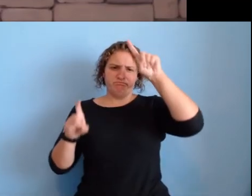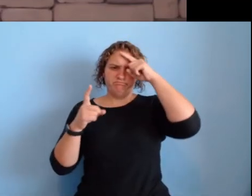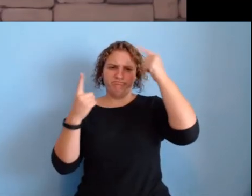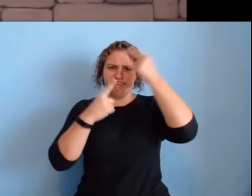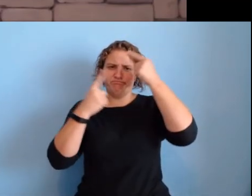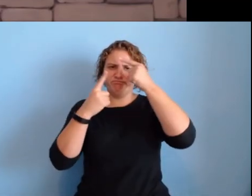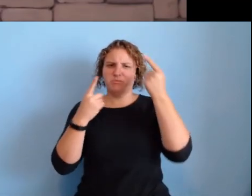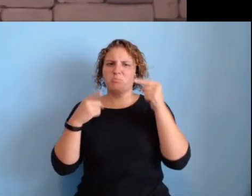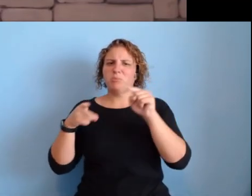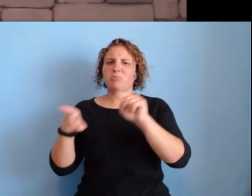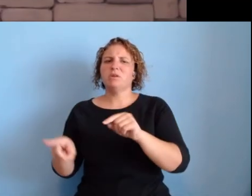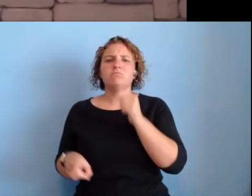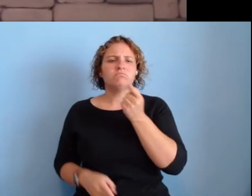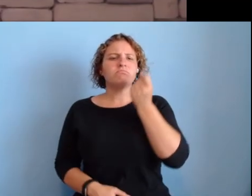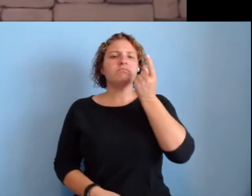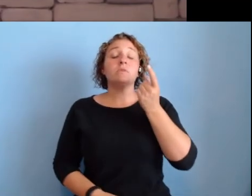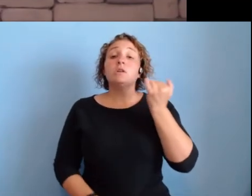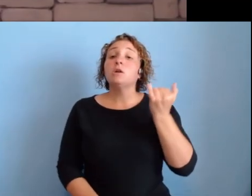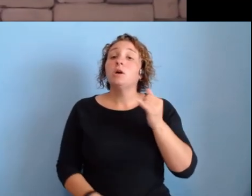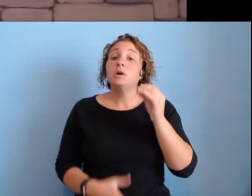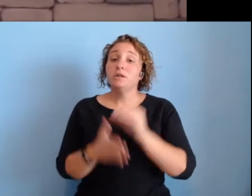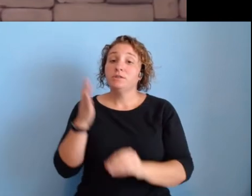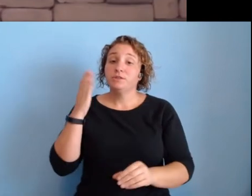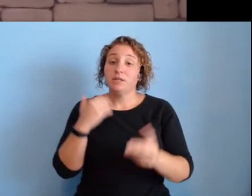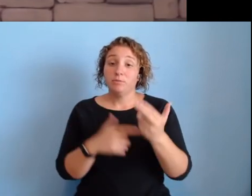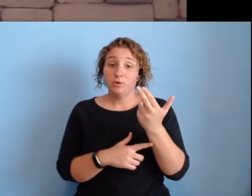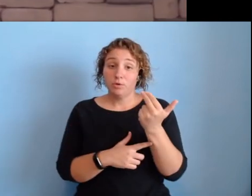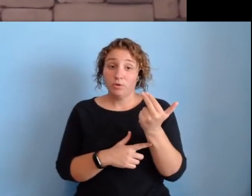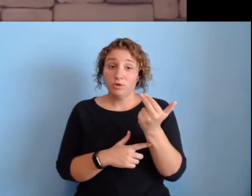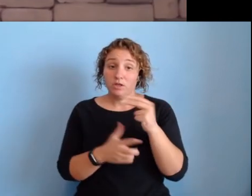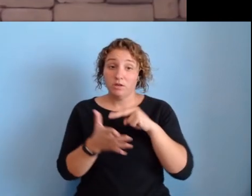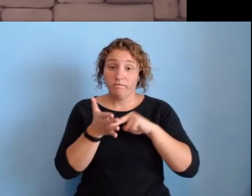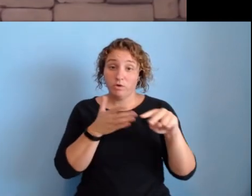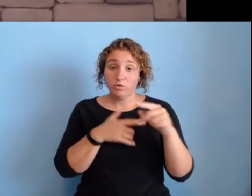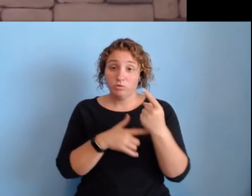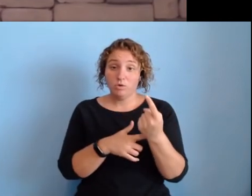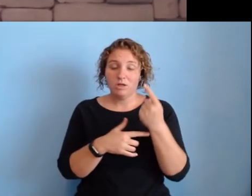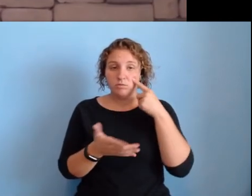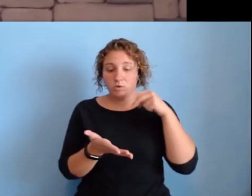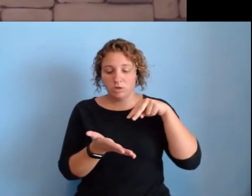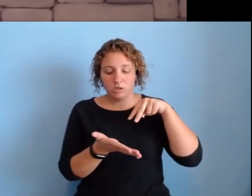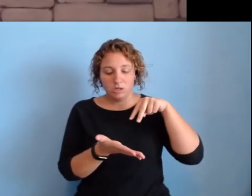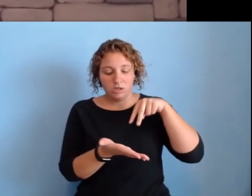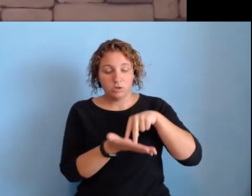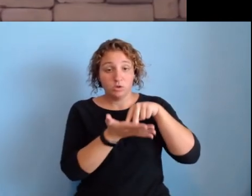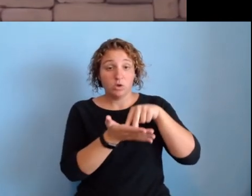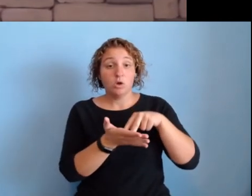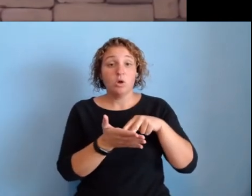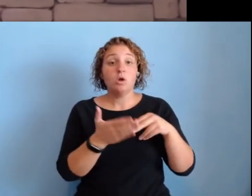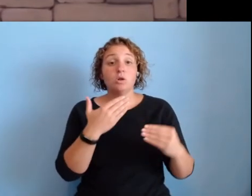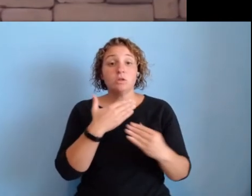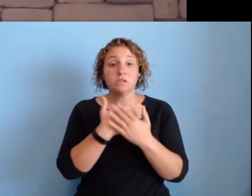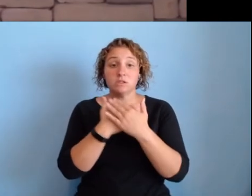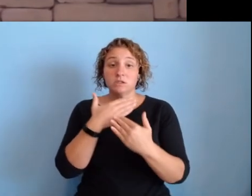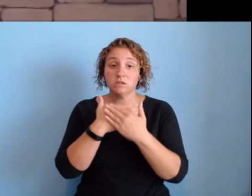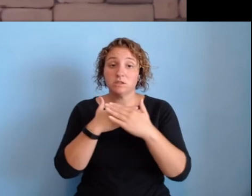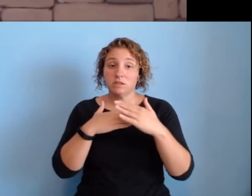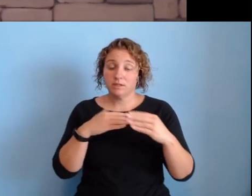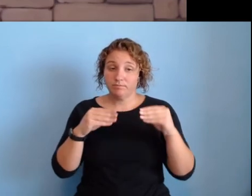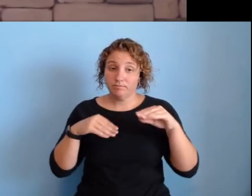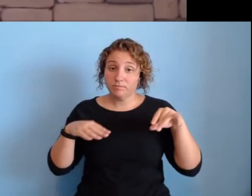So chapter 13, verse one, I stood upon the sand of the sea and I saw a beast rise up out of the sea having